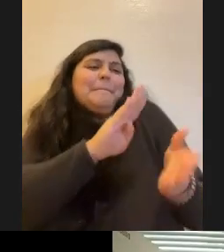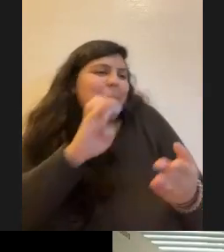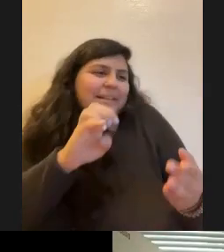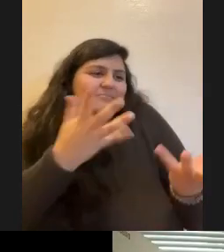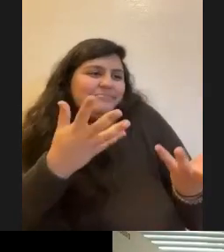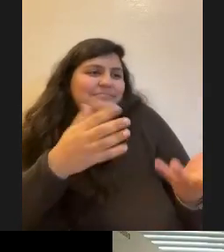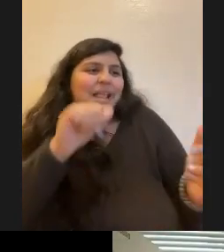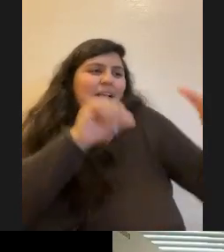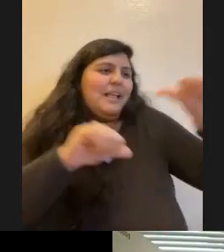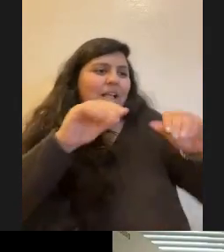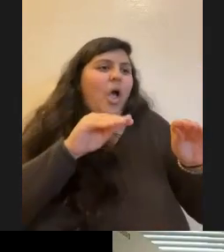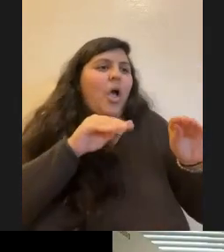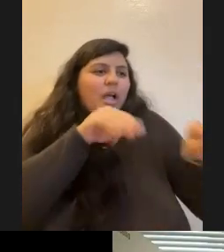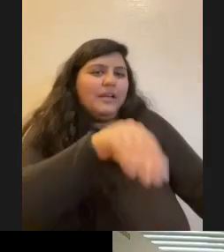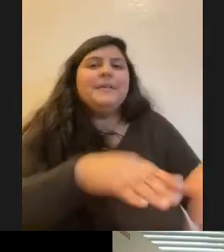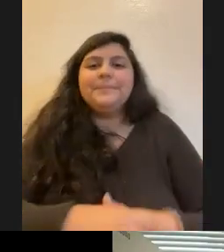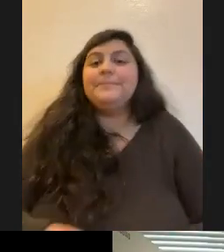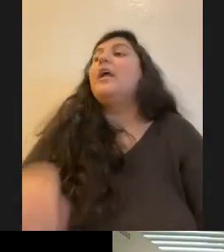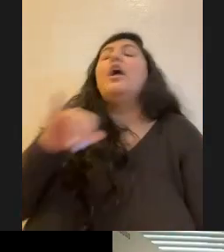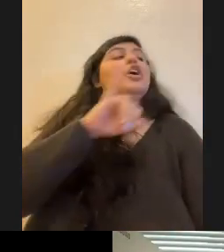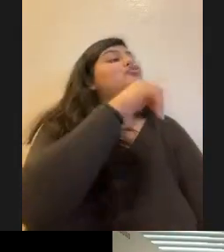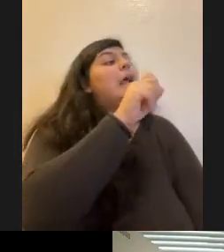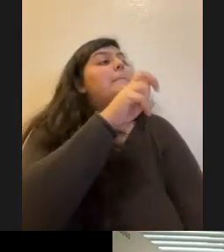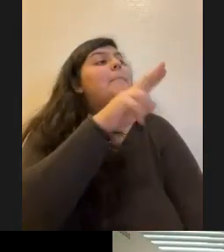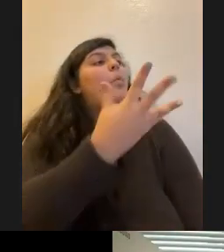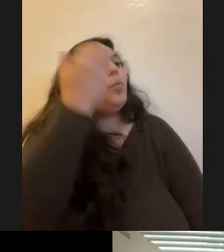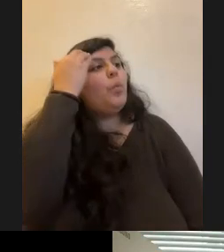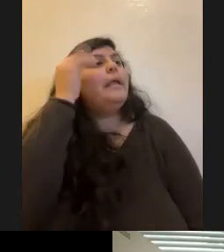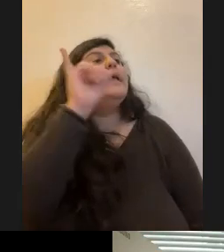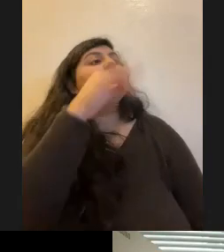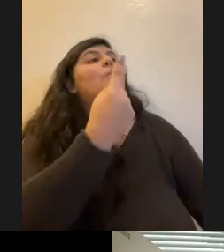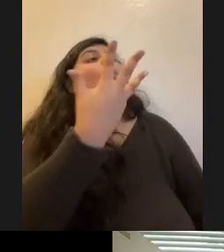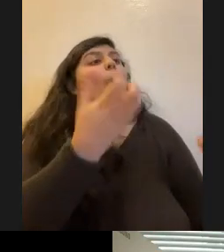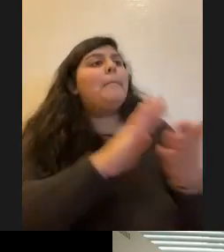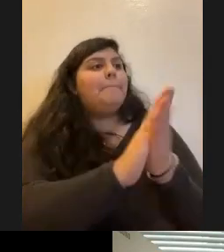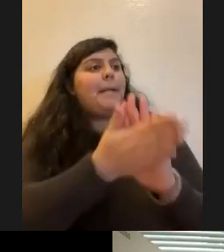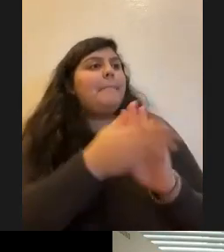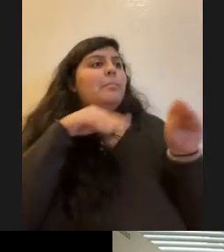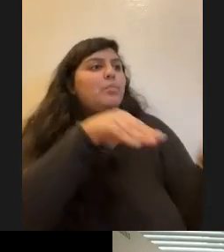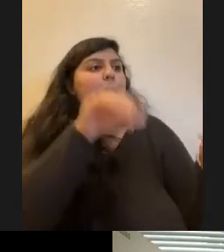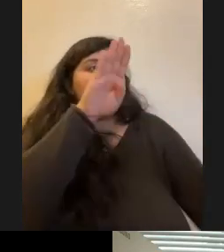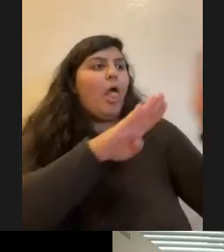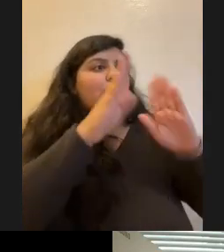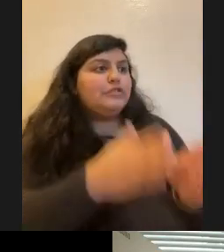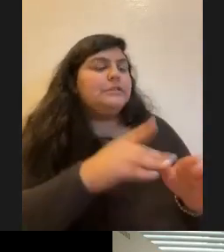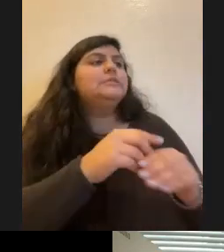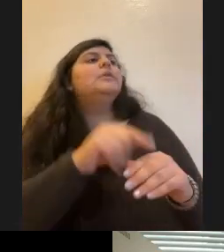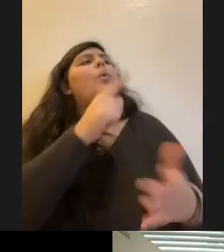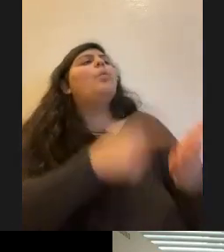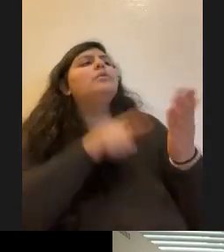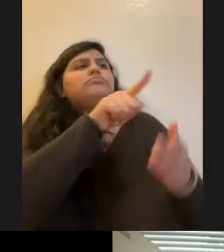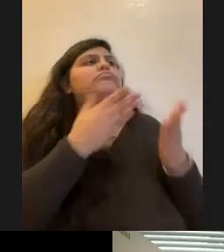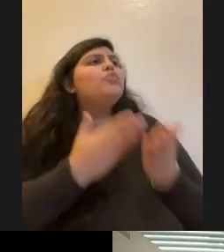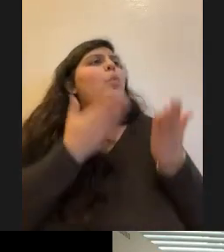Cool. All right. So Jasper would like to know, if someone wished to become a marine biologist, what steps would you recommend? Is there a